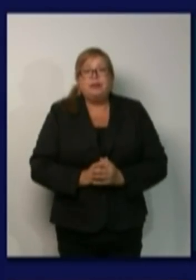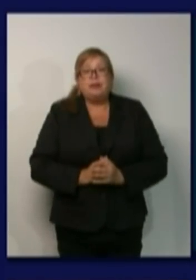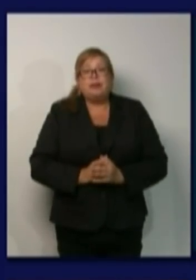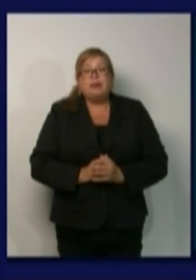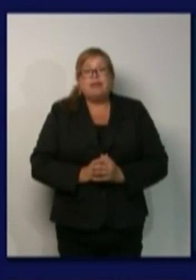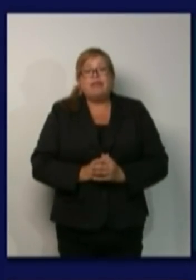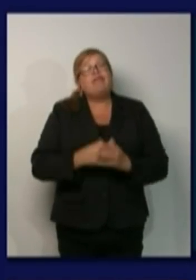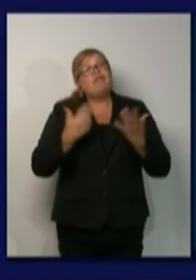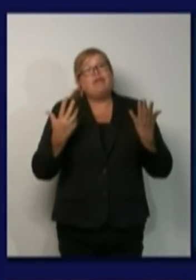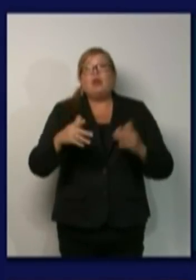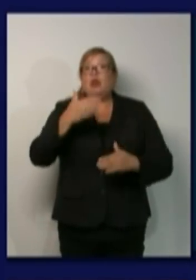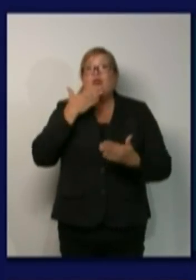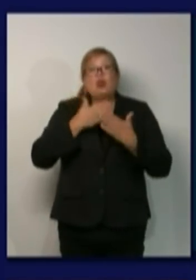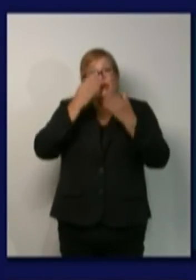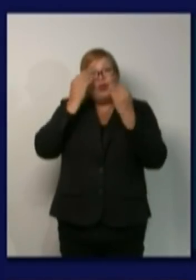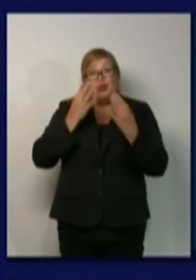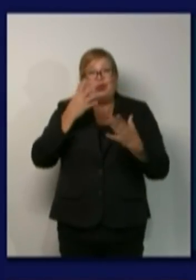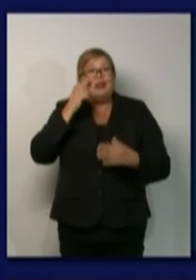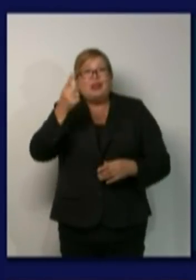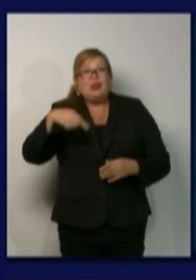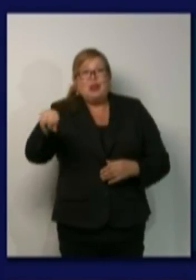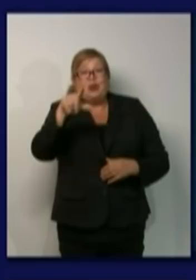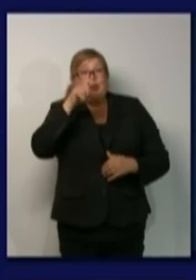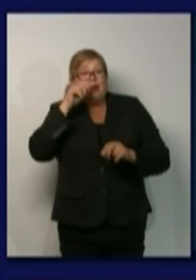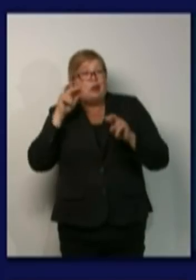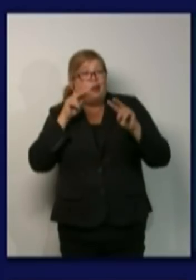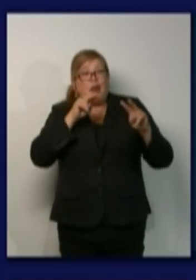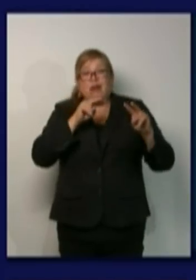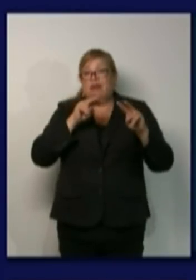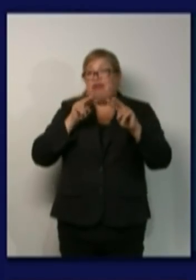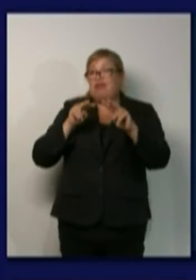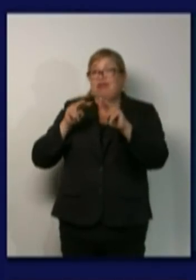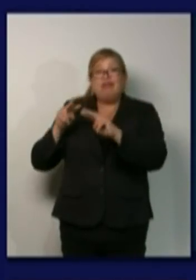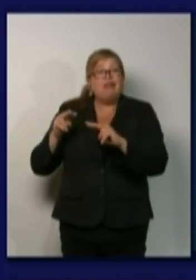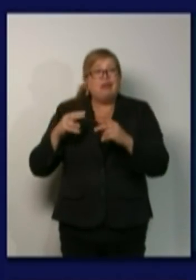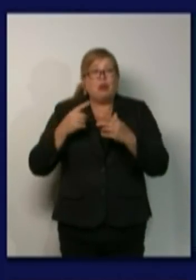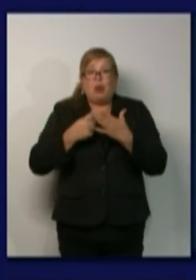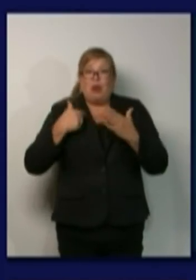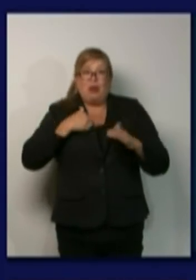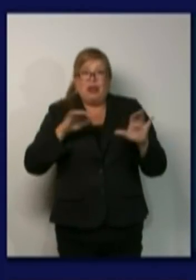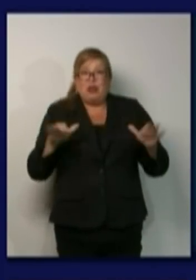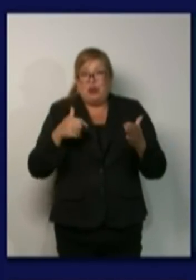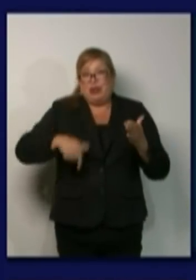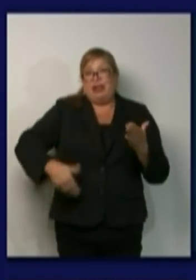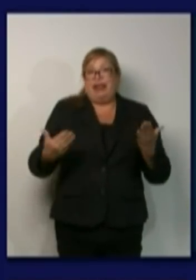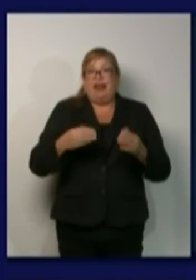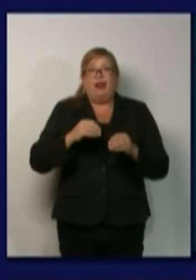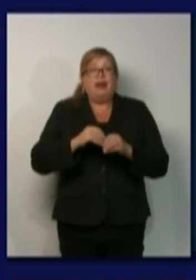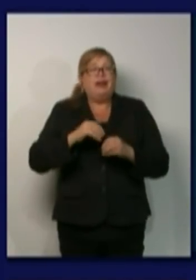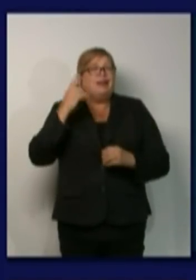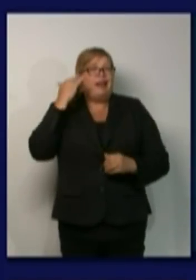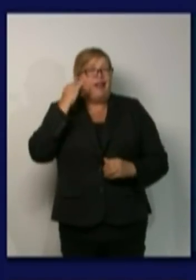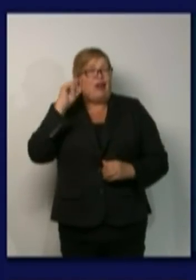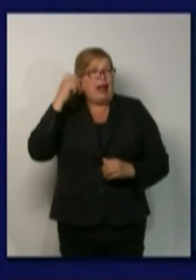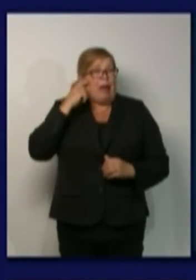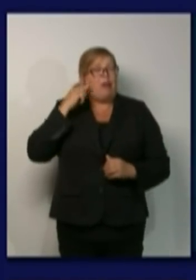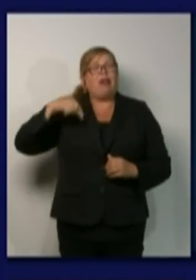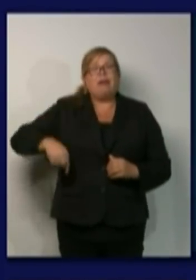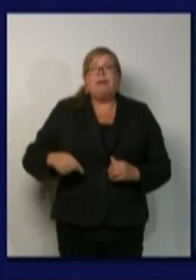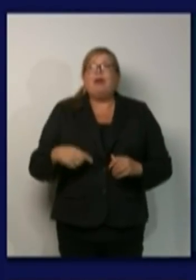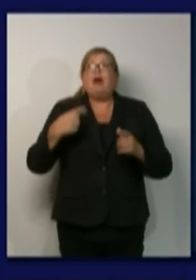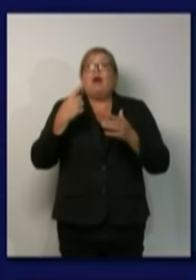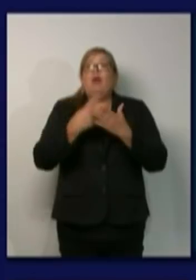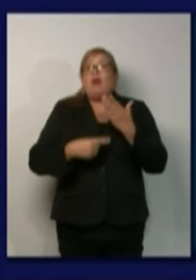for those that watch and follow the work that has been done here in this Capitol, work done by the